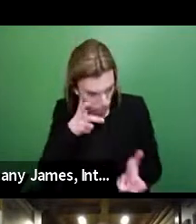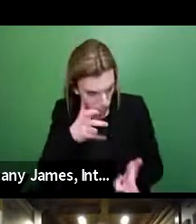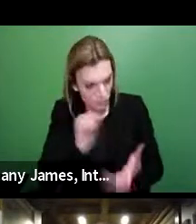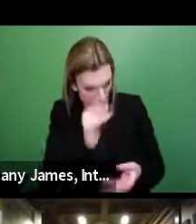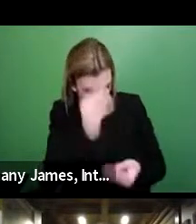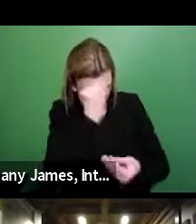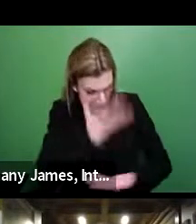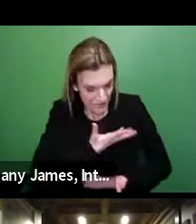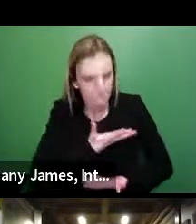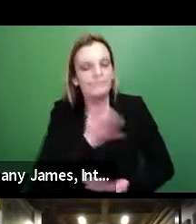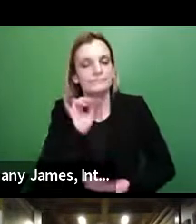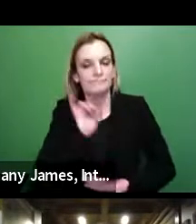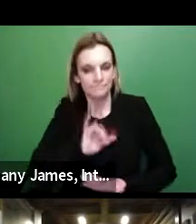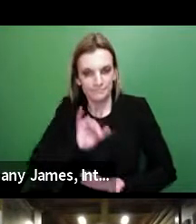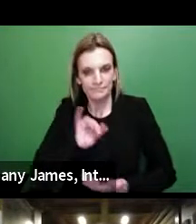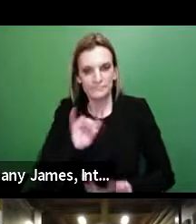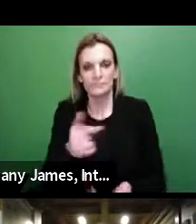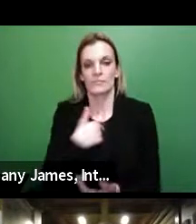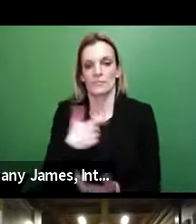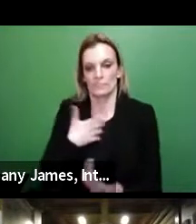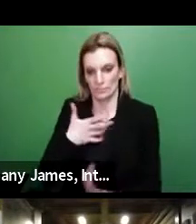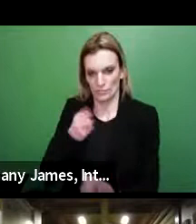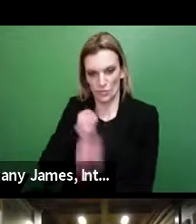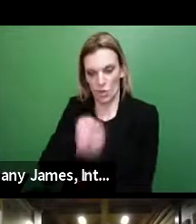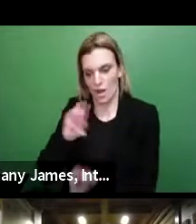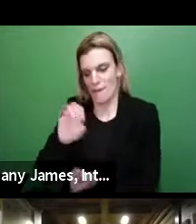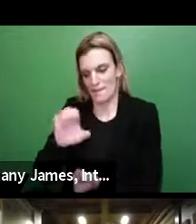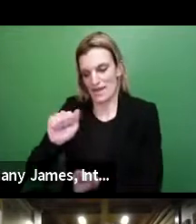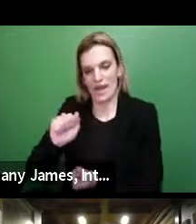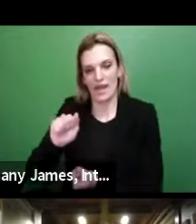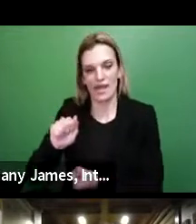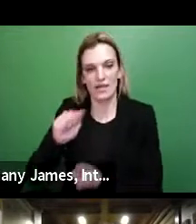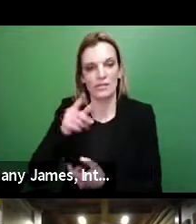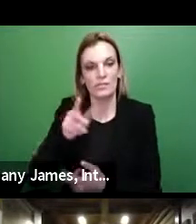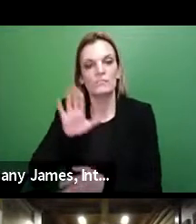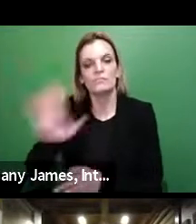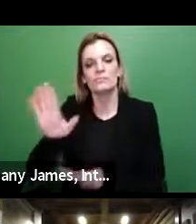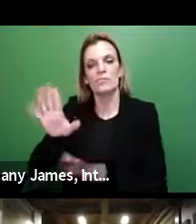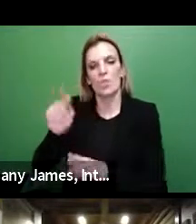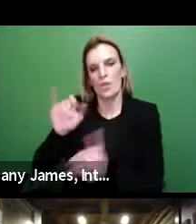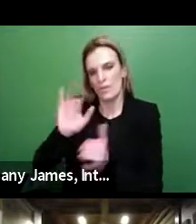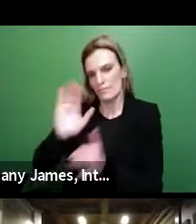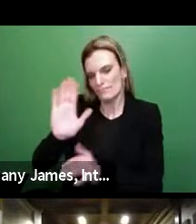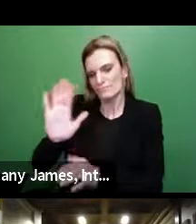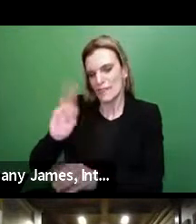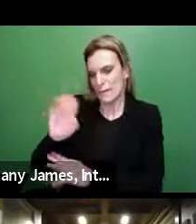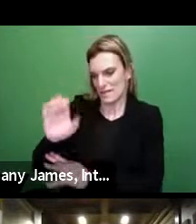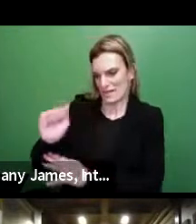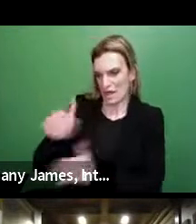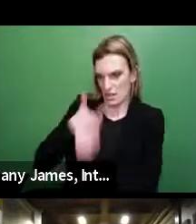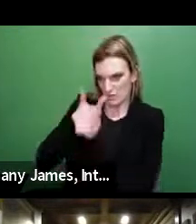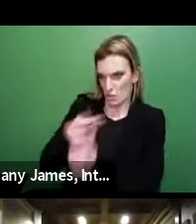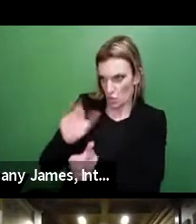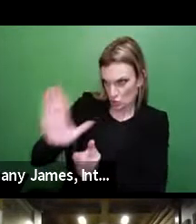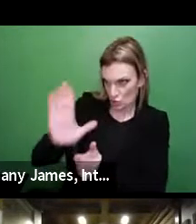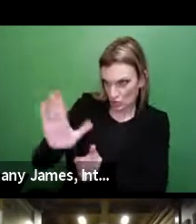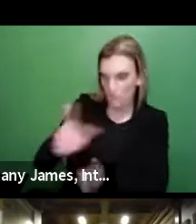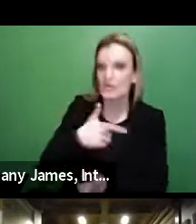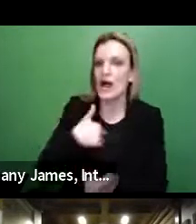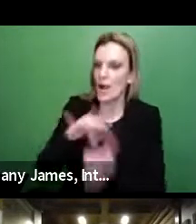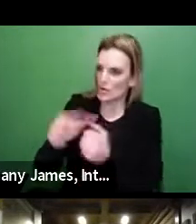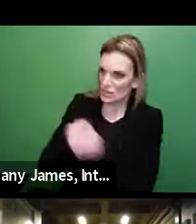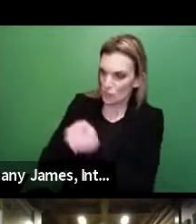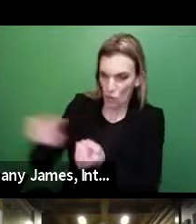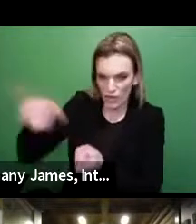providers in their efforts to optimize the technological systems to continue providing the services